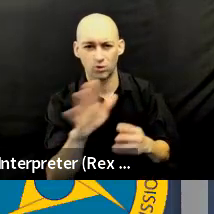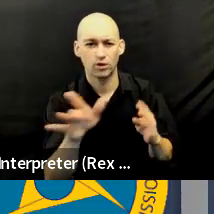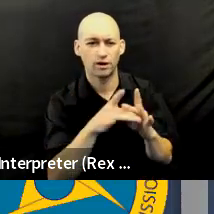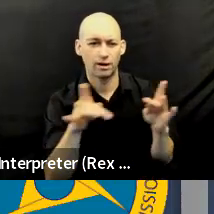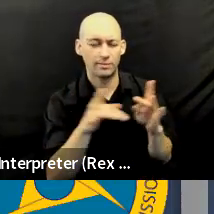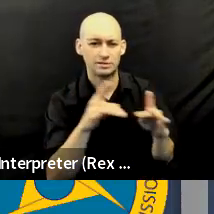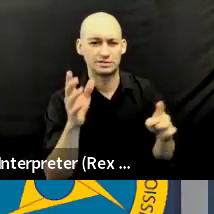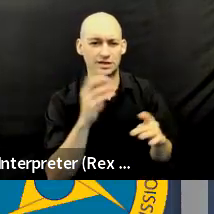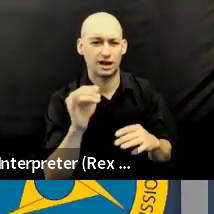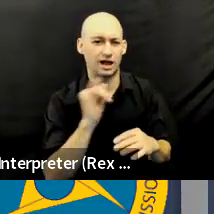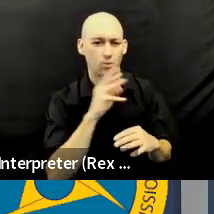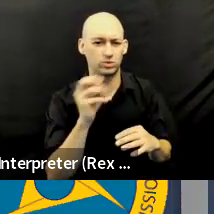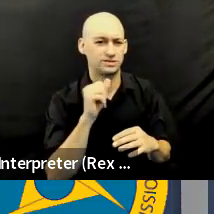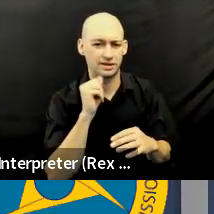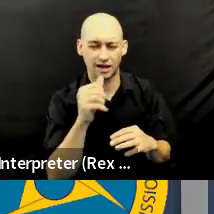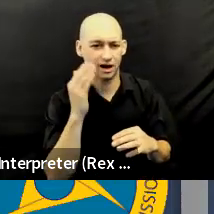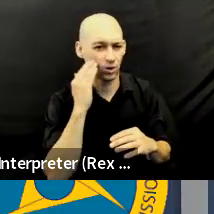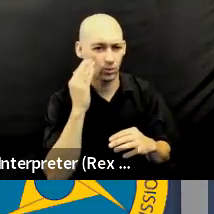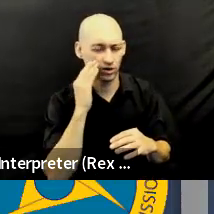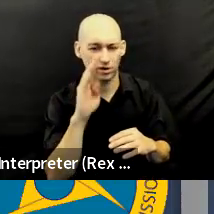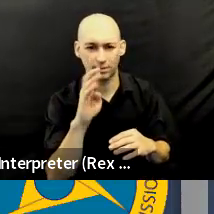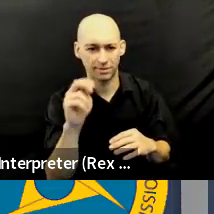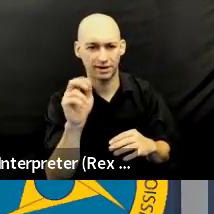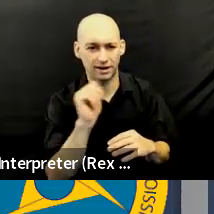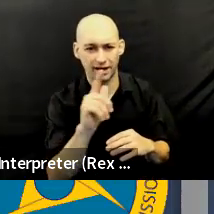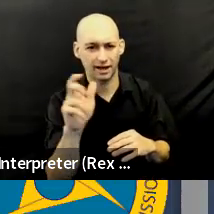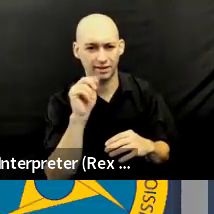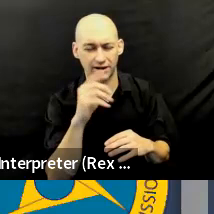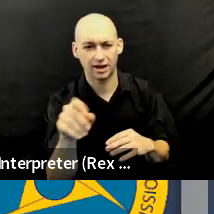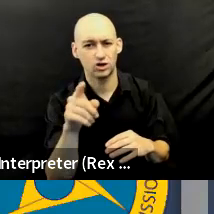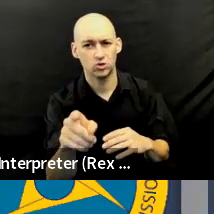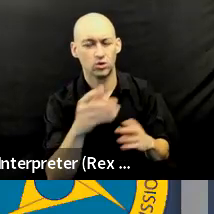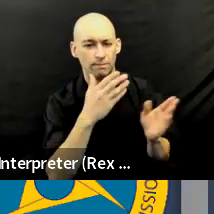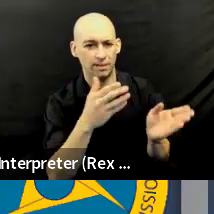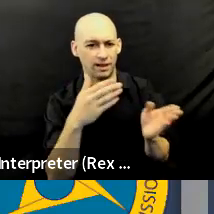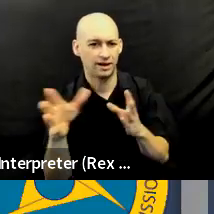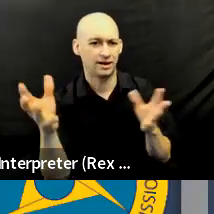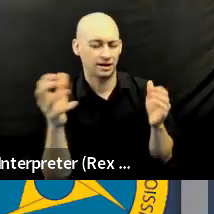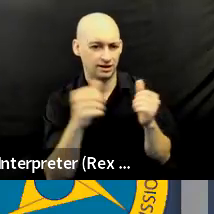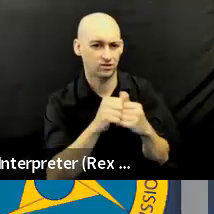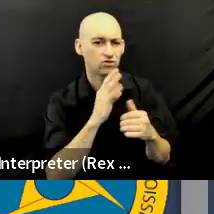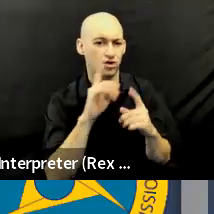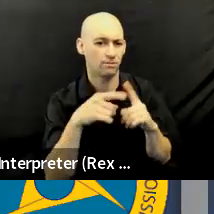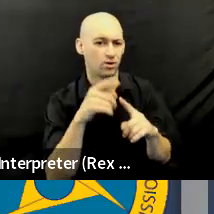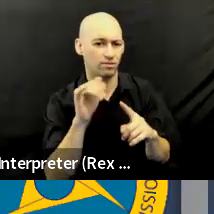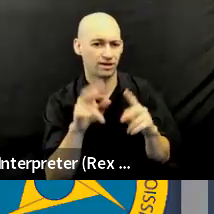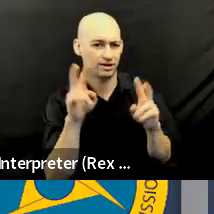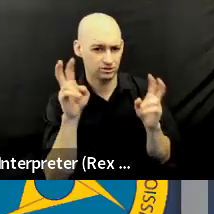I wasn't aware of Senator Ben Allen and you were planning to get together to talk about that very